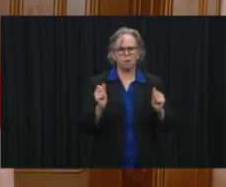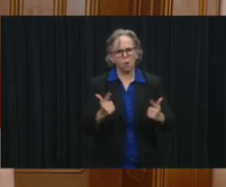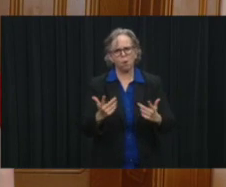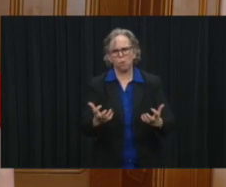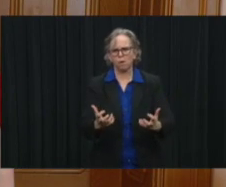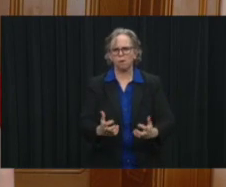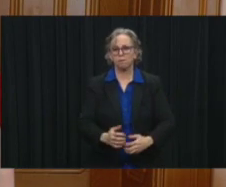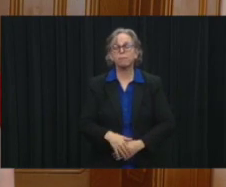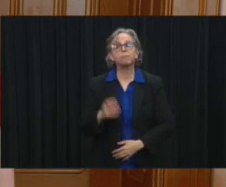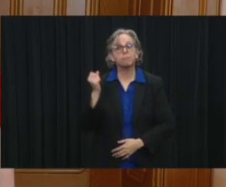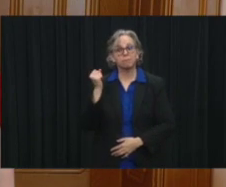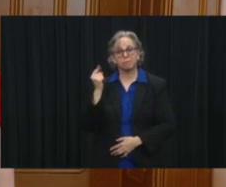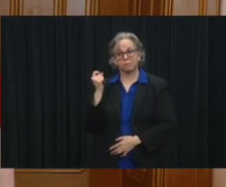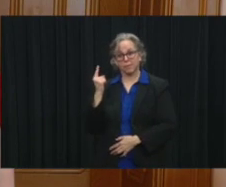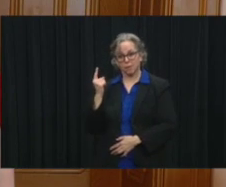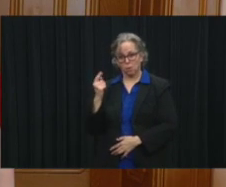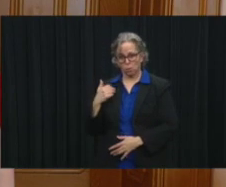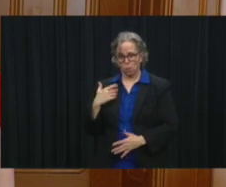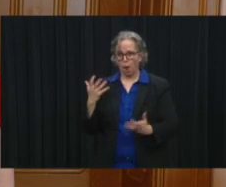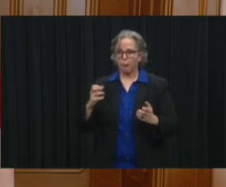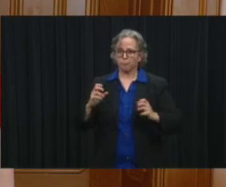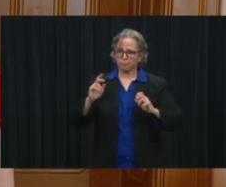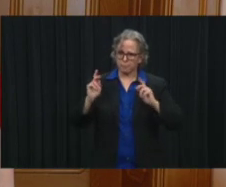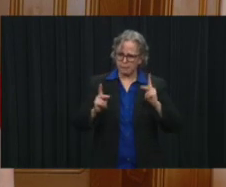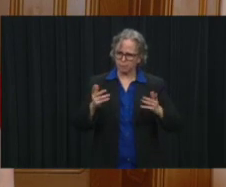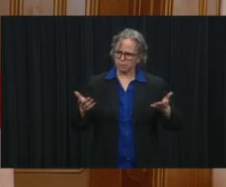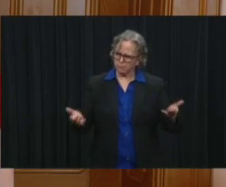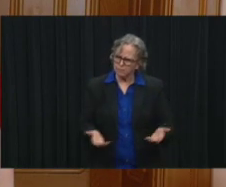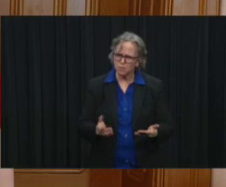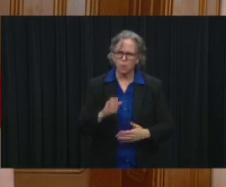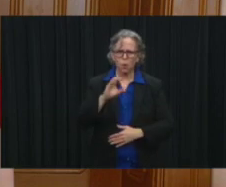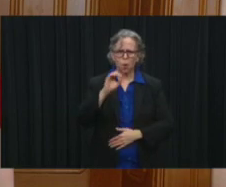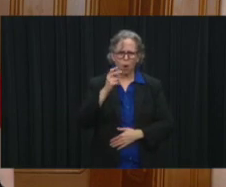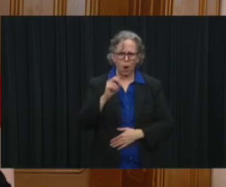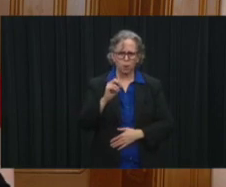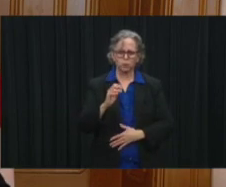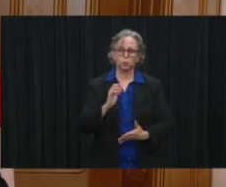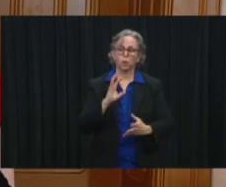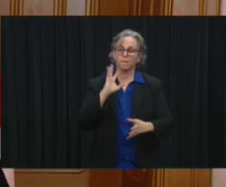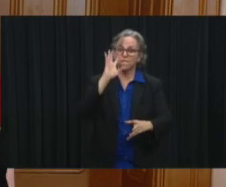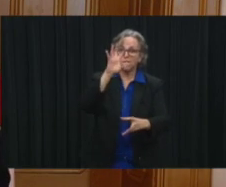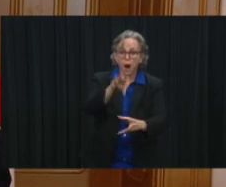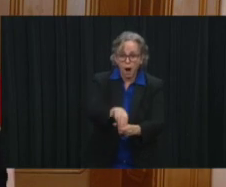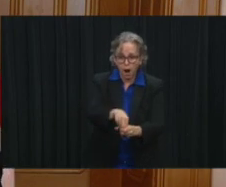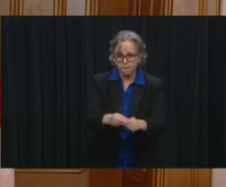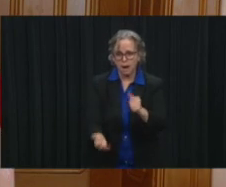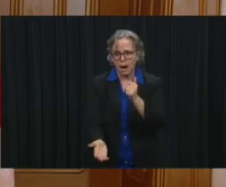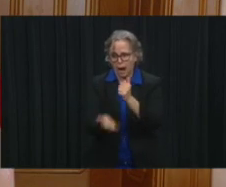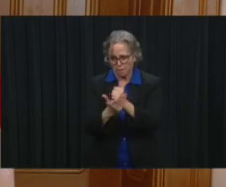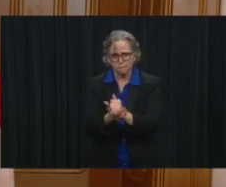this once-in-a-lifetime crisis. I thank you, Governor, so much for what you guys have done. We'll get through this,